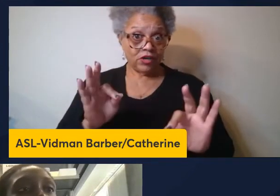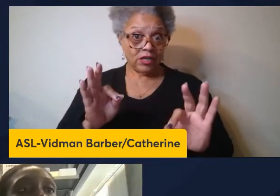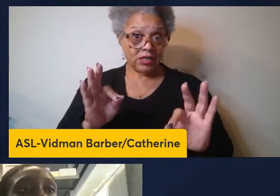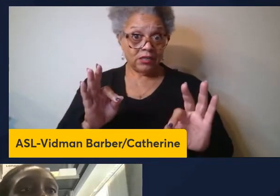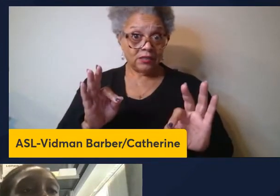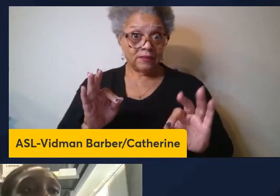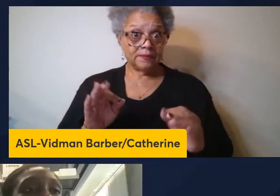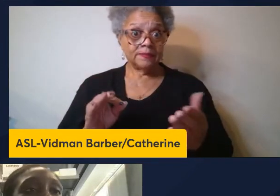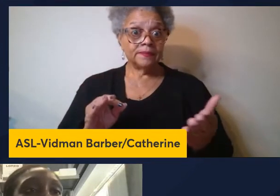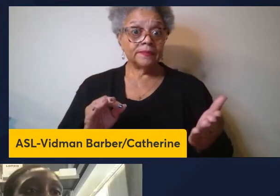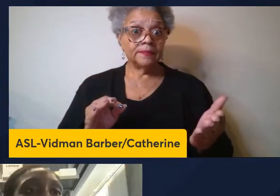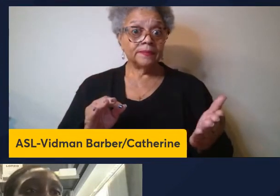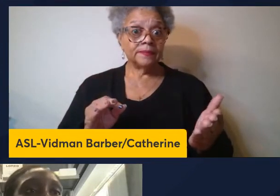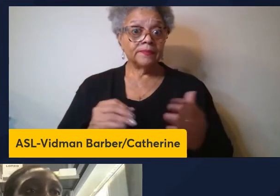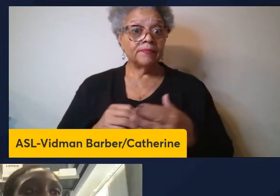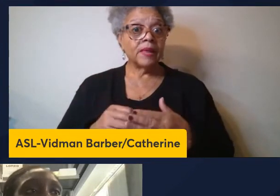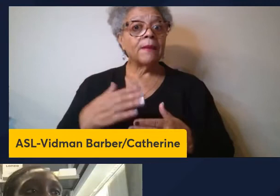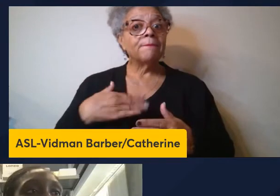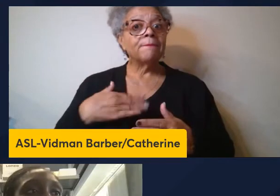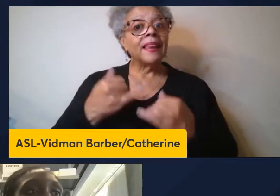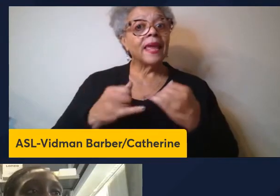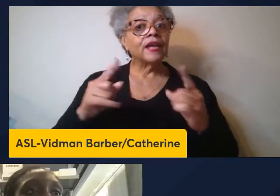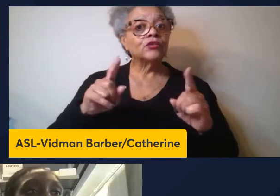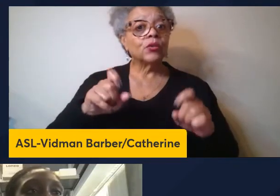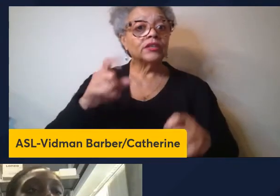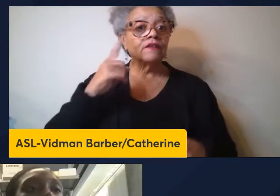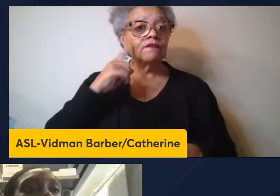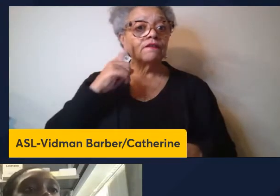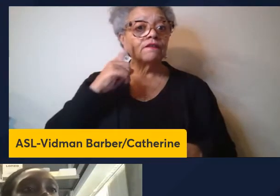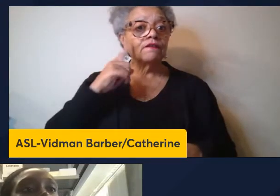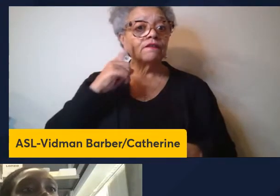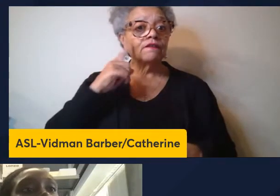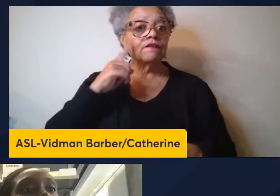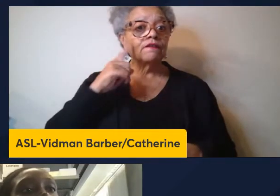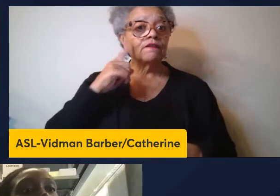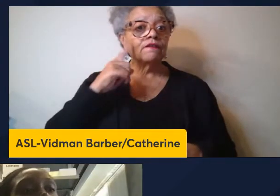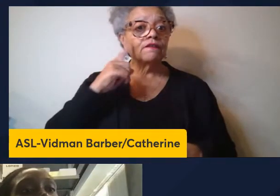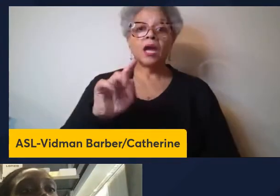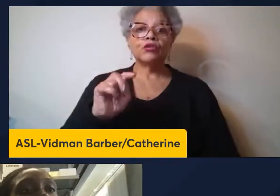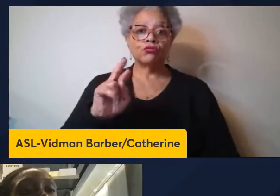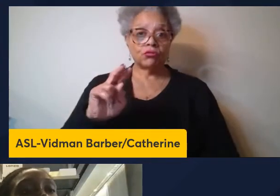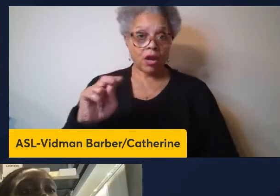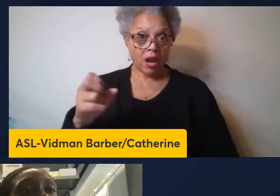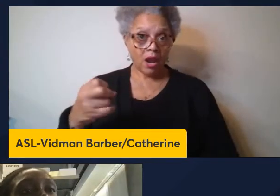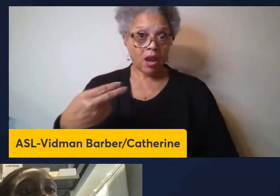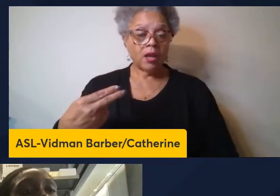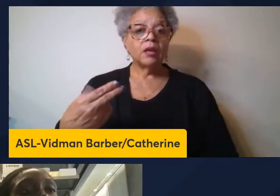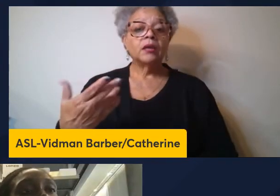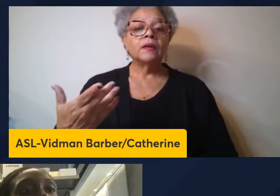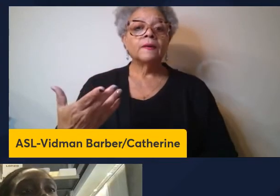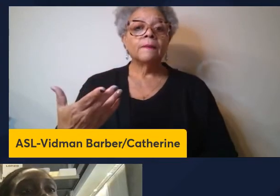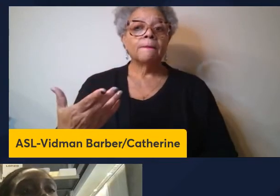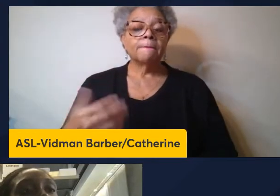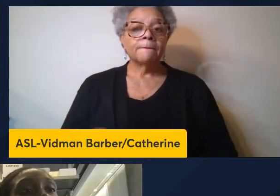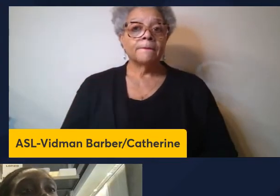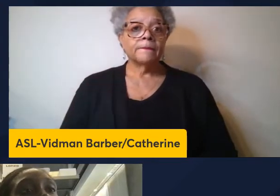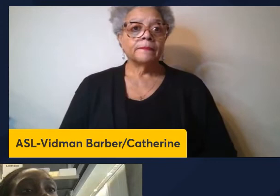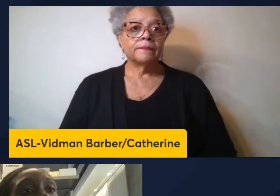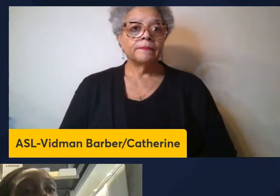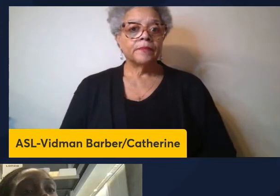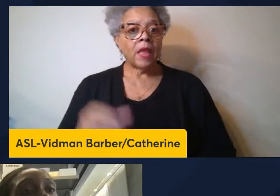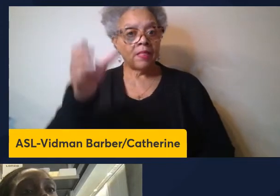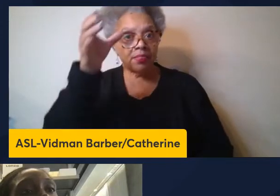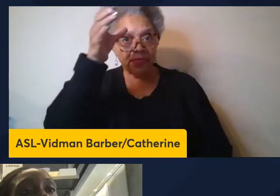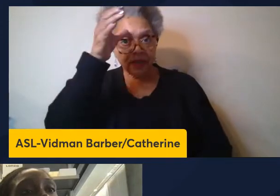add them. My last question for you, Dr. Nonterah, is about the concept of like